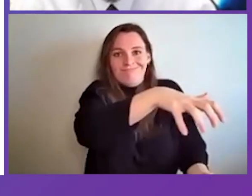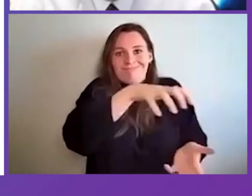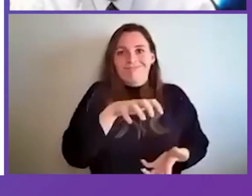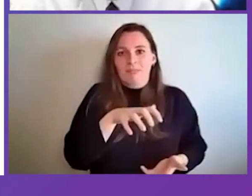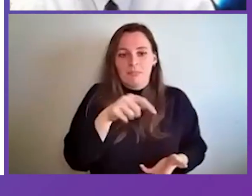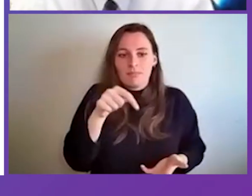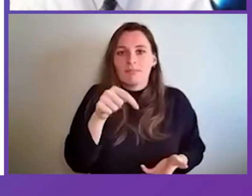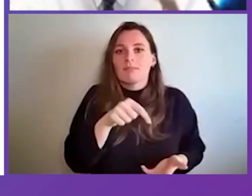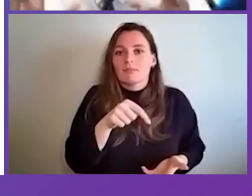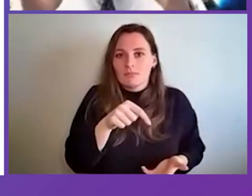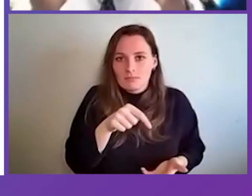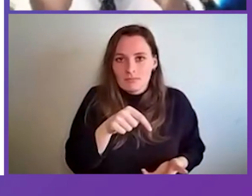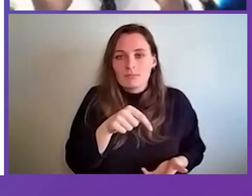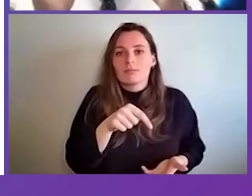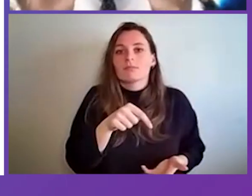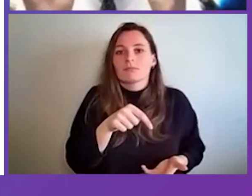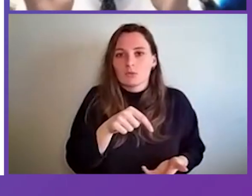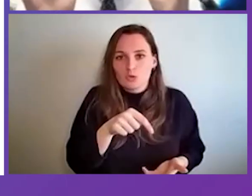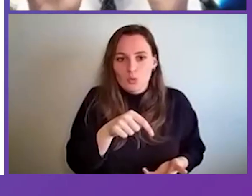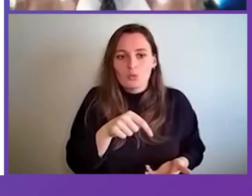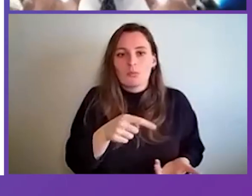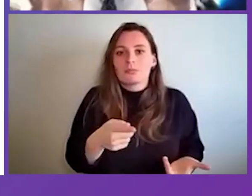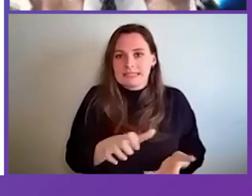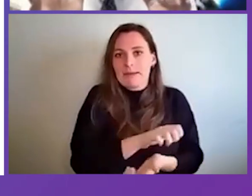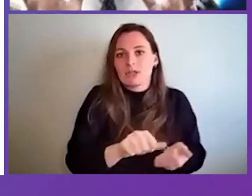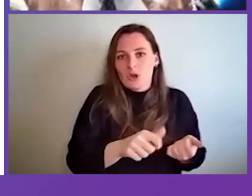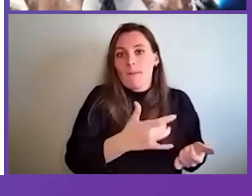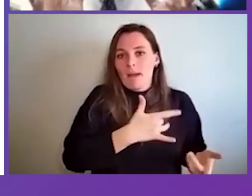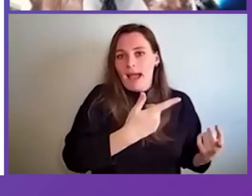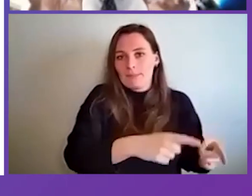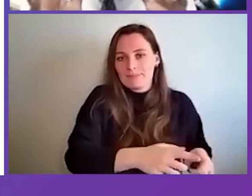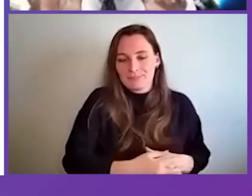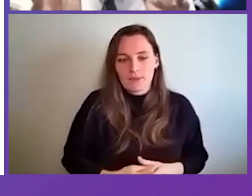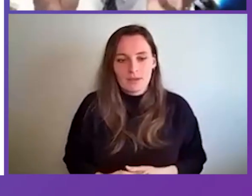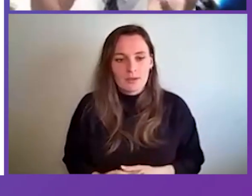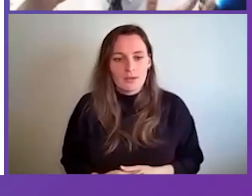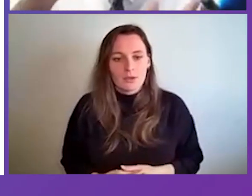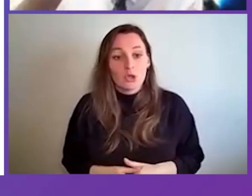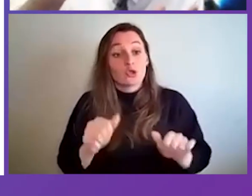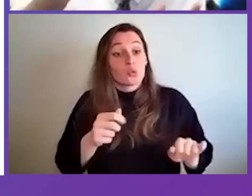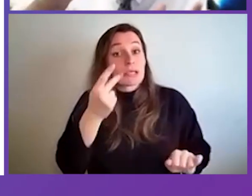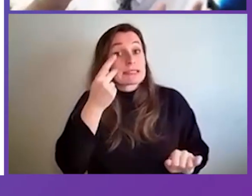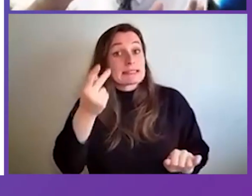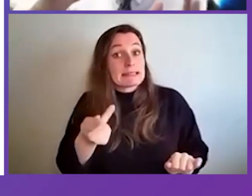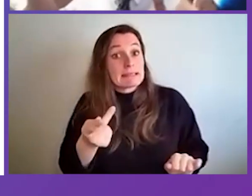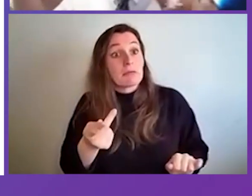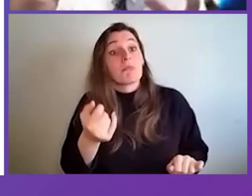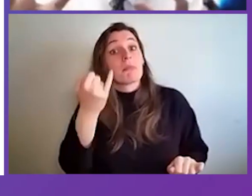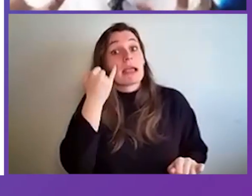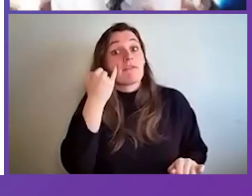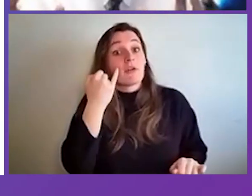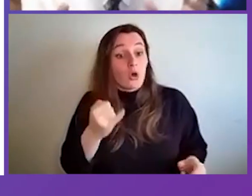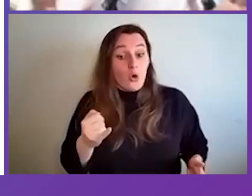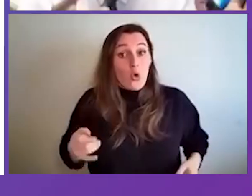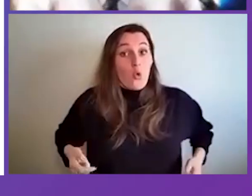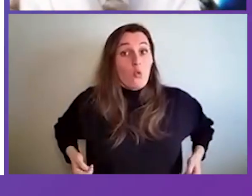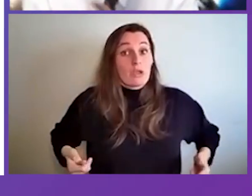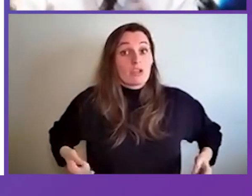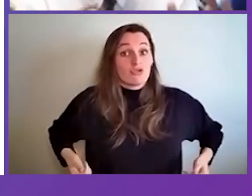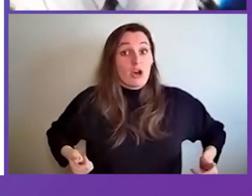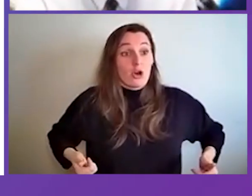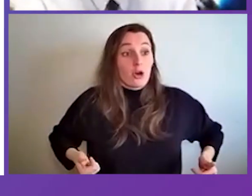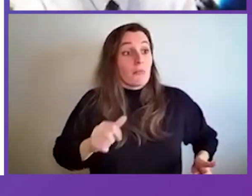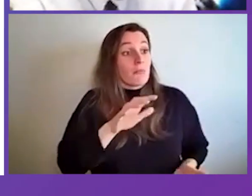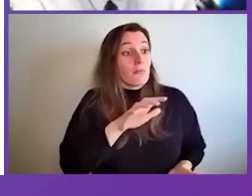this data logger is whether the wheelchair, when it was being loaded, whether it was tipped on its side or on its back while it was